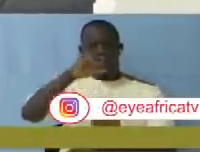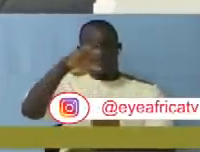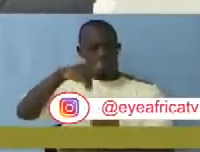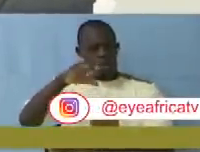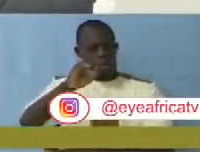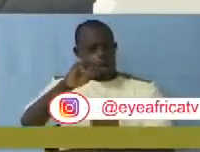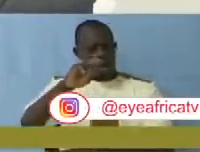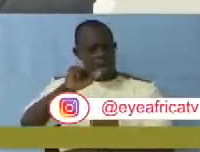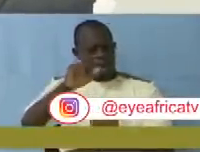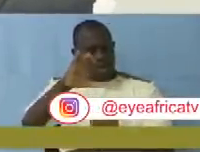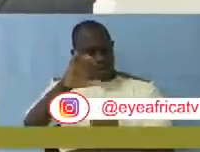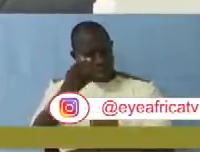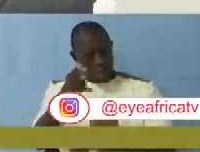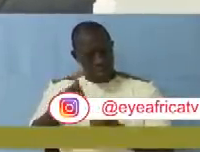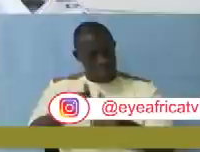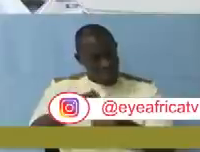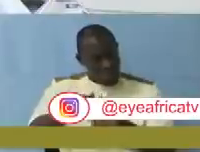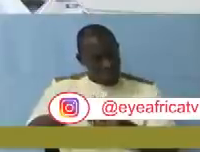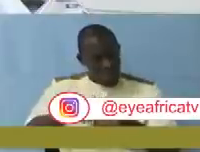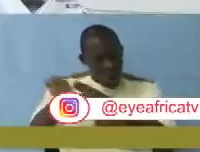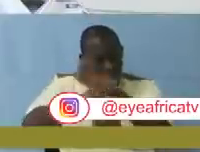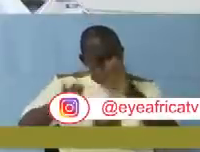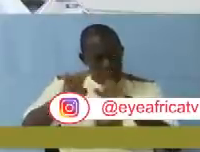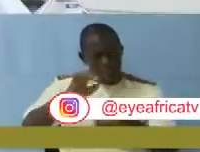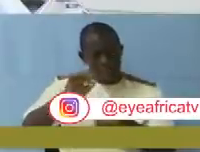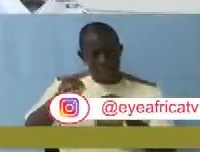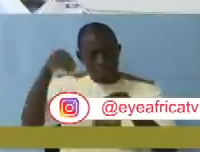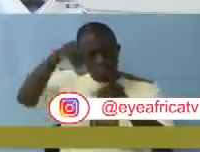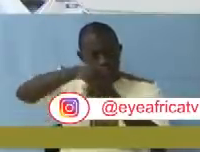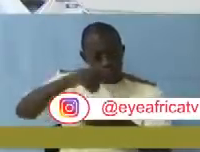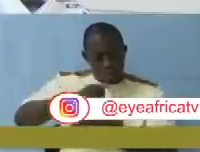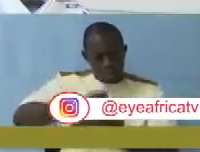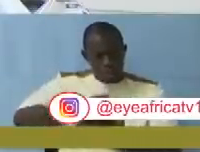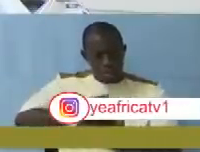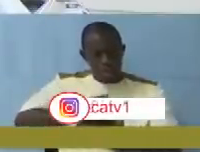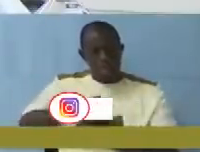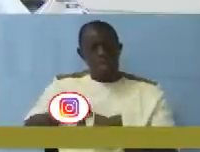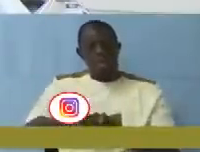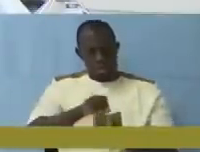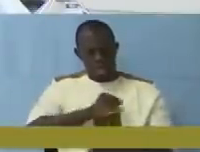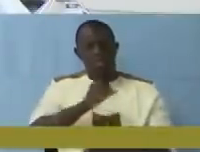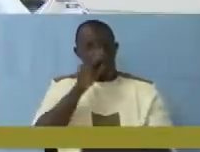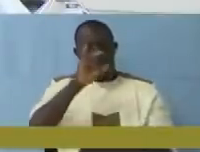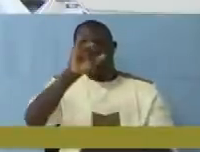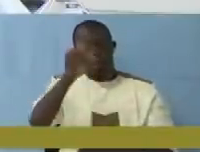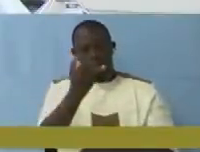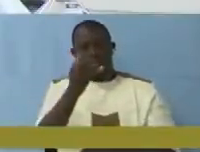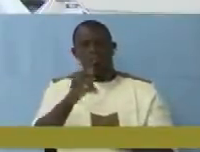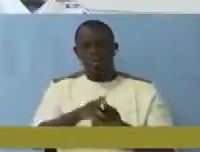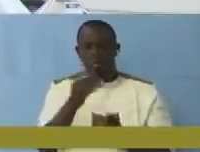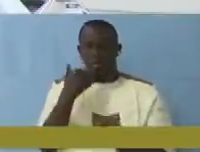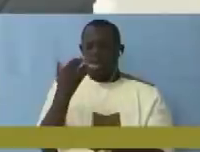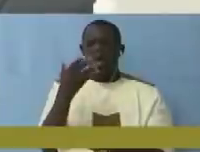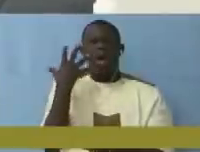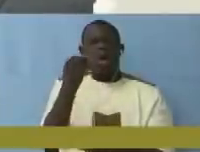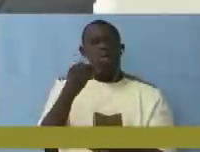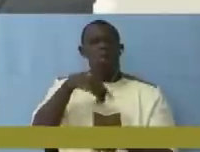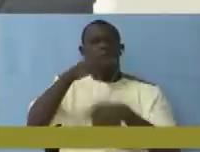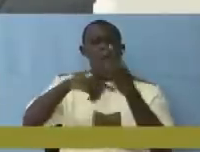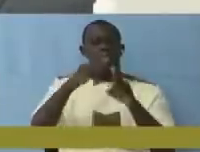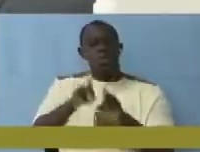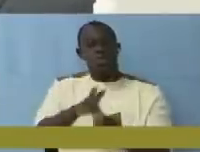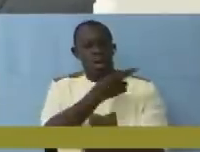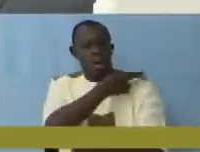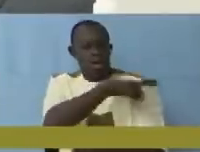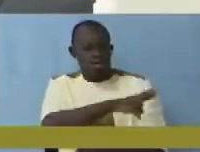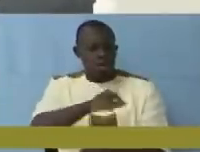security? Counter espionage wo fanam internal security la ko ba. Yes. ha Okay. How about religion and political? All these